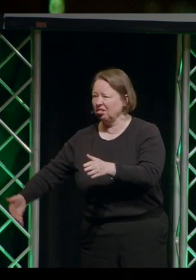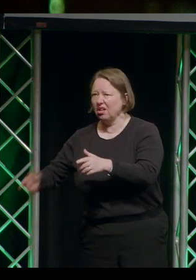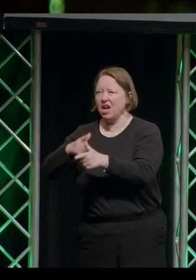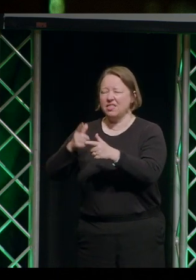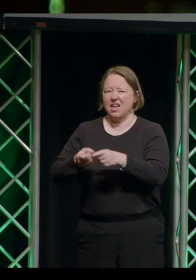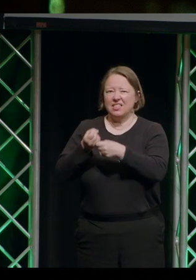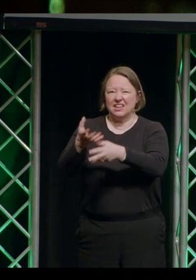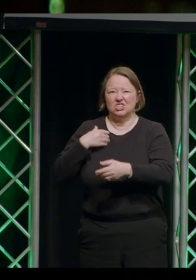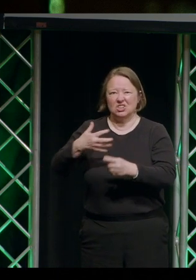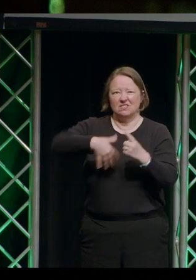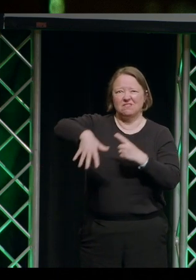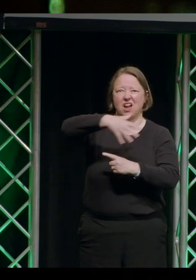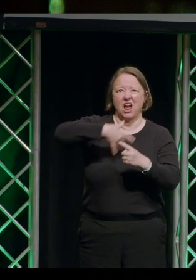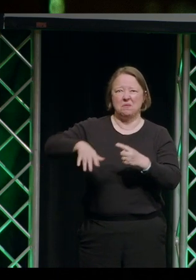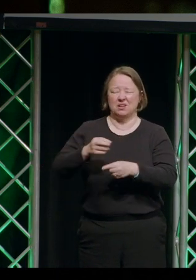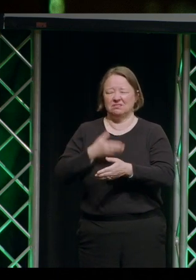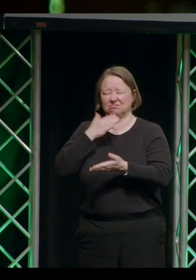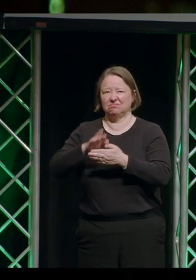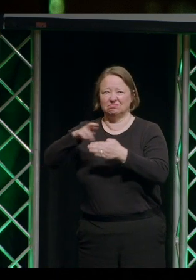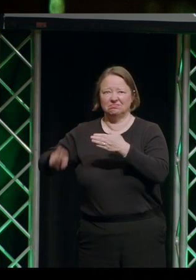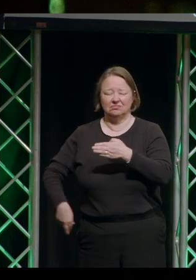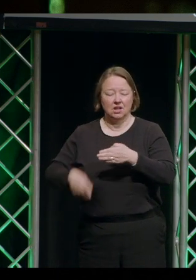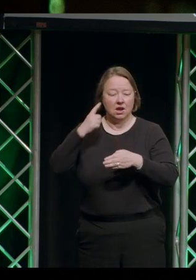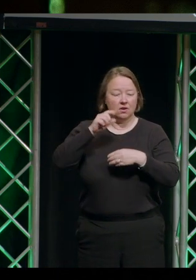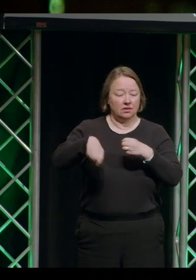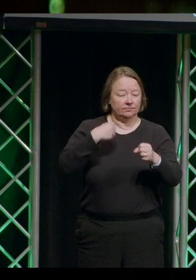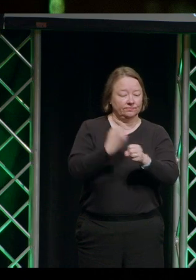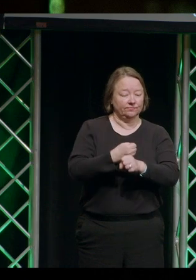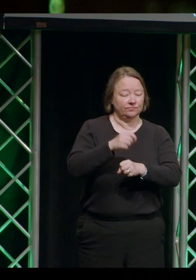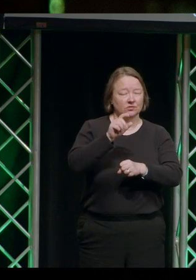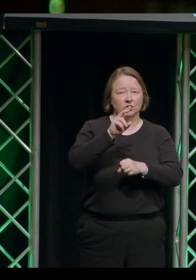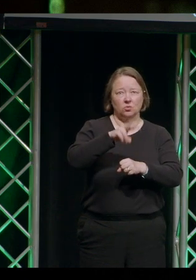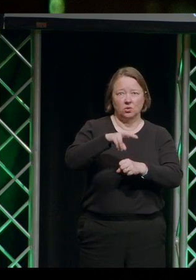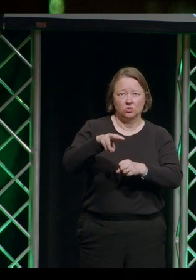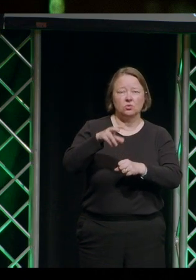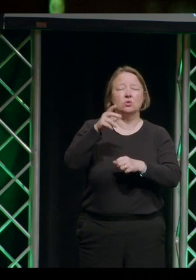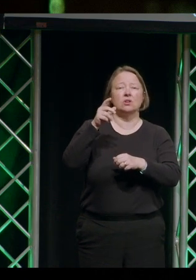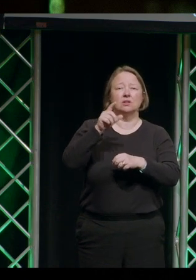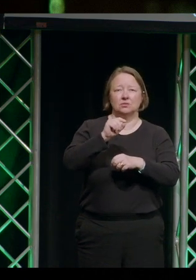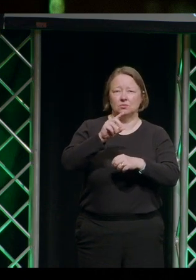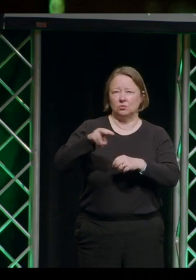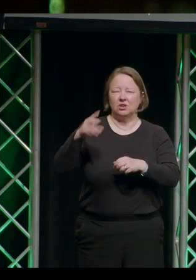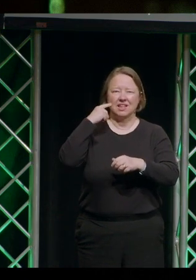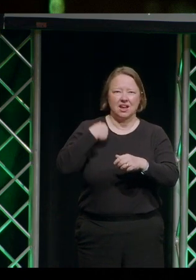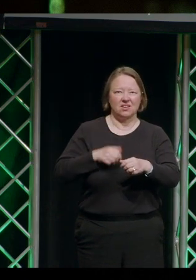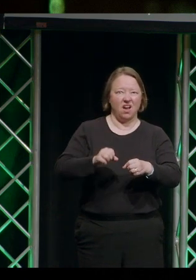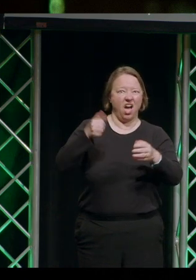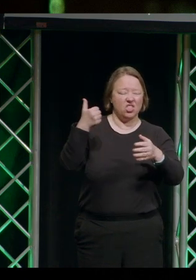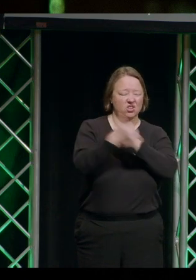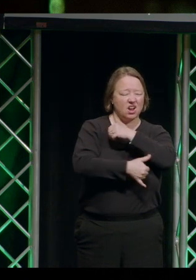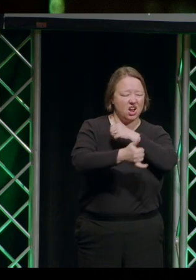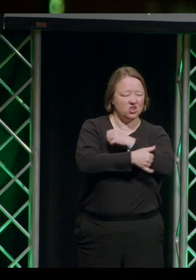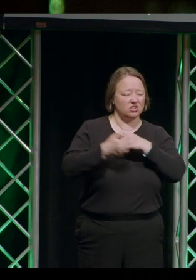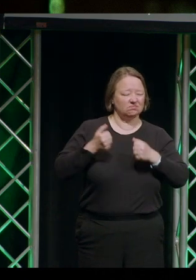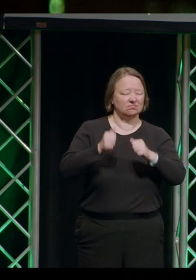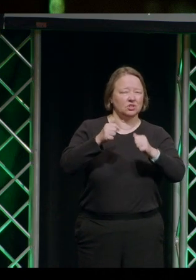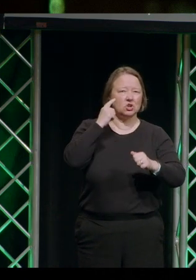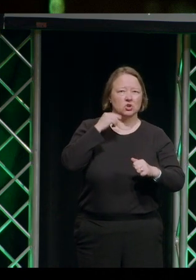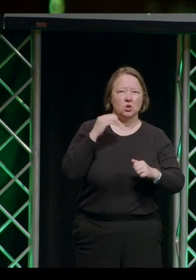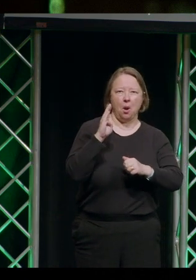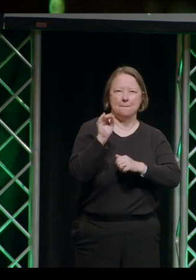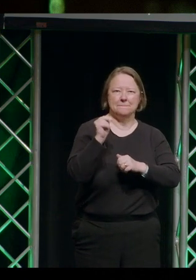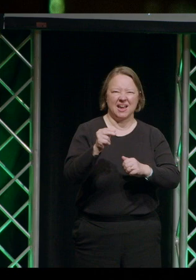consequences. As of June 2022, the Canadian government joined 77 other countries' efforts to ban or reduce